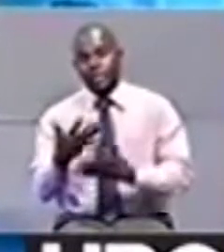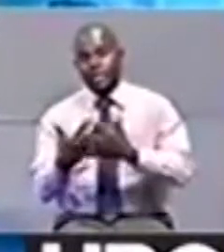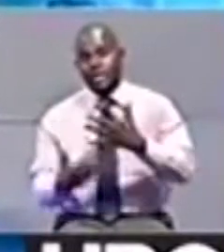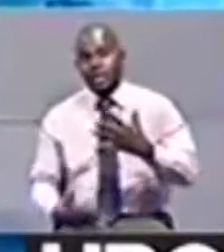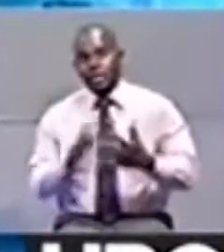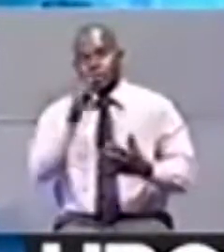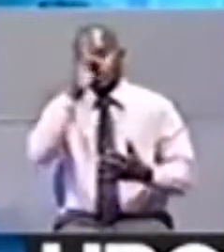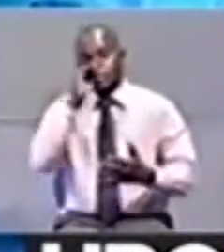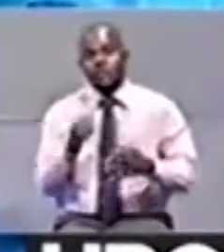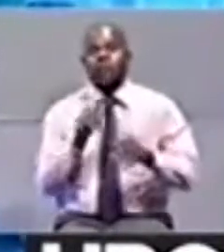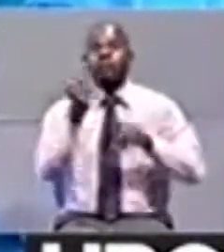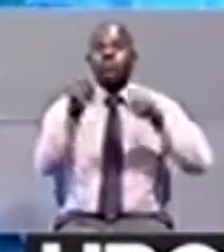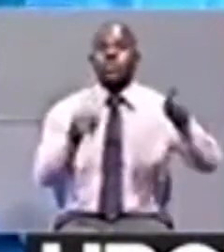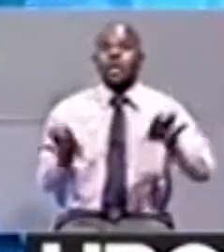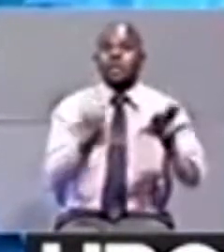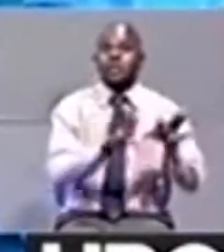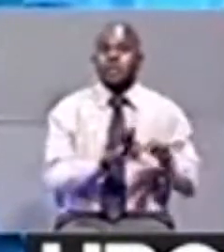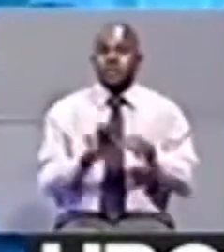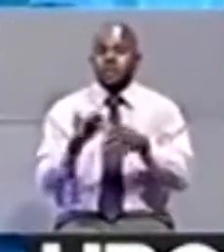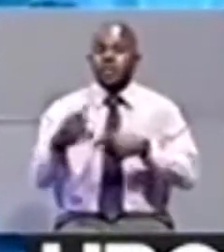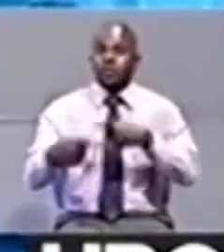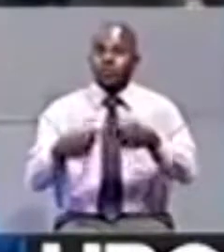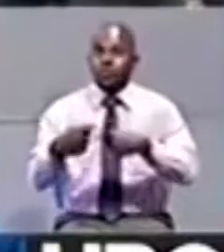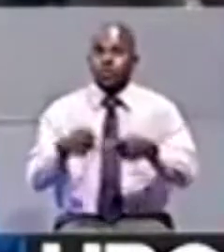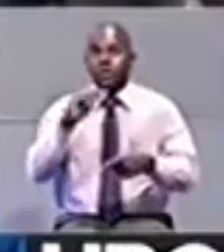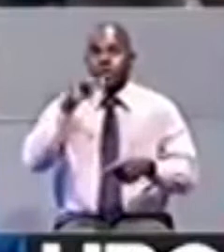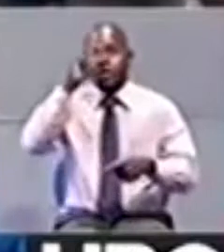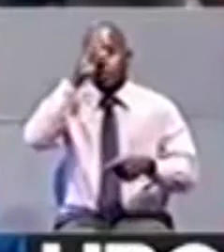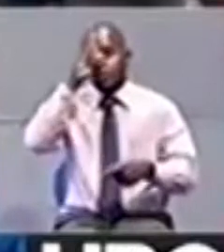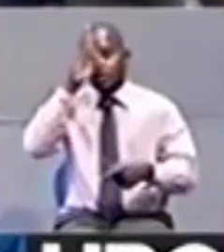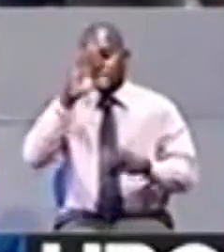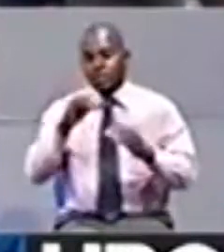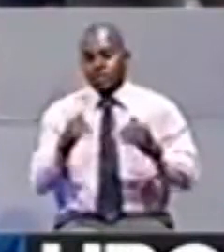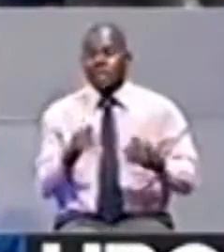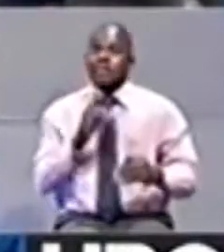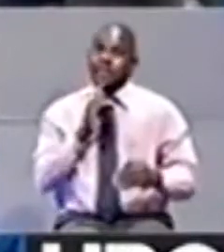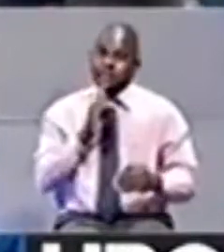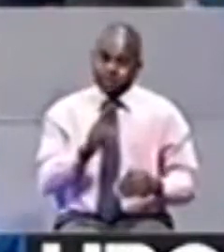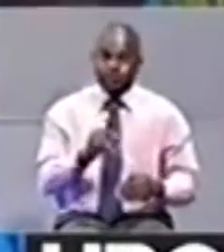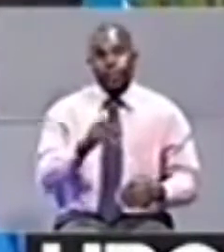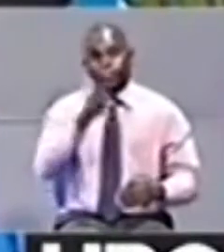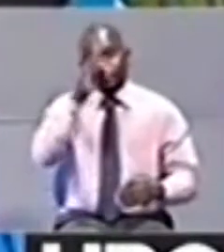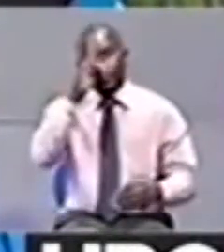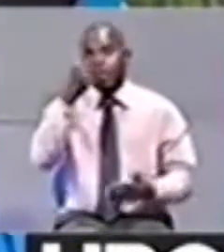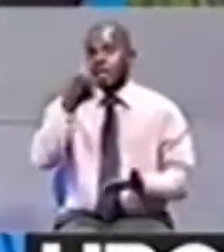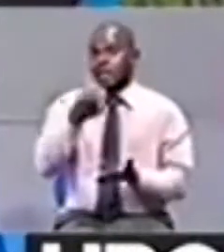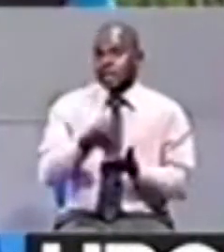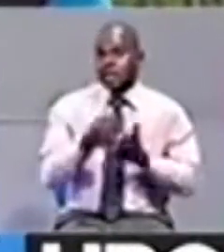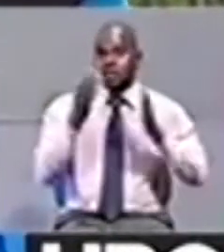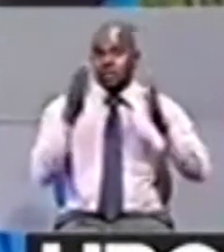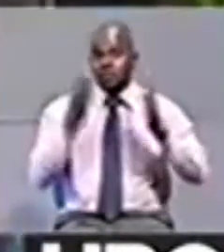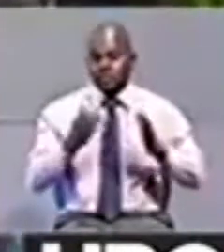field coordinator establishment of Sustainable Model Villages project, Andrew Mbule, asserts that the village bank will focus on